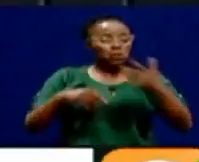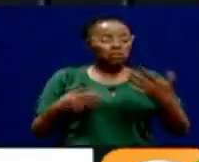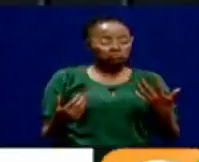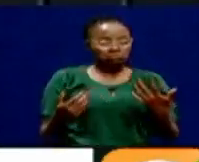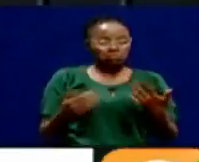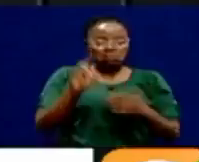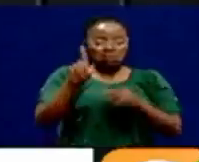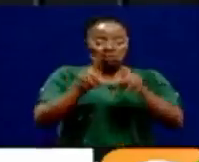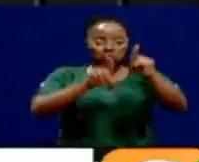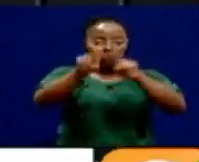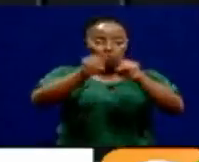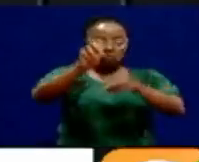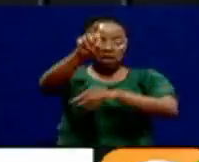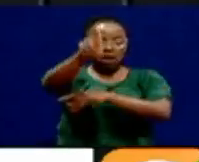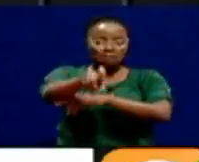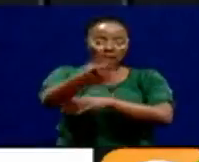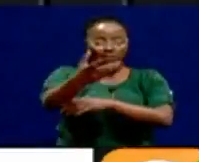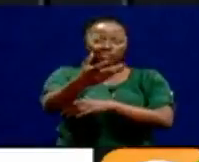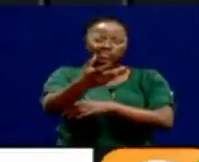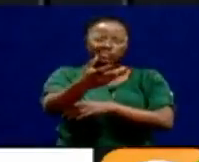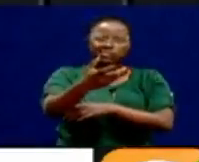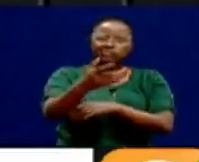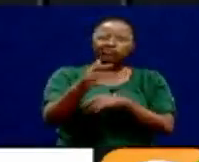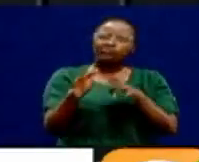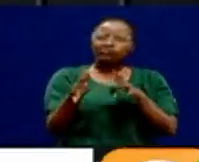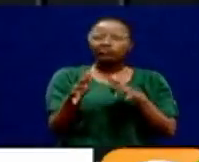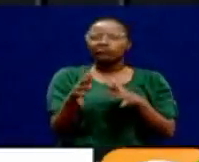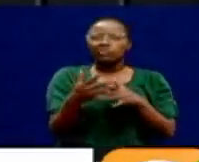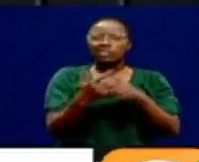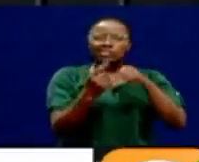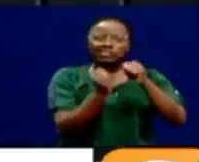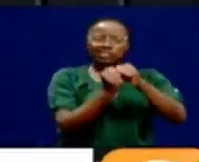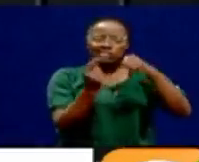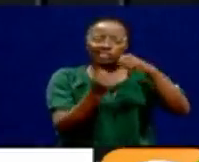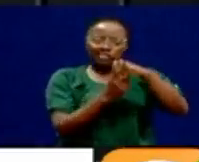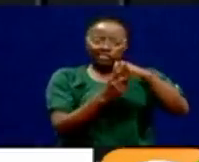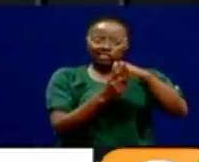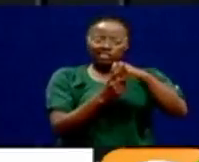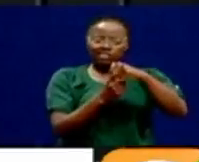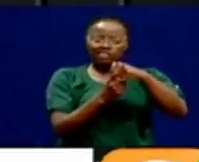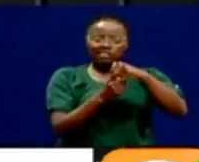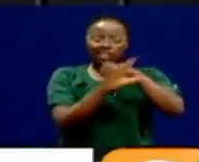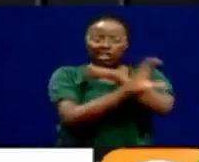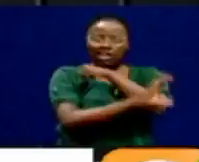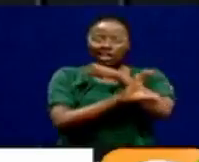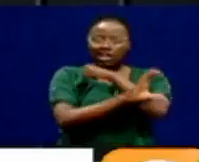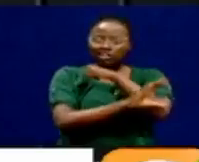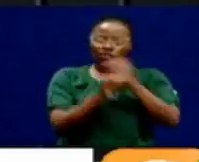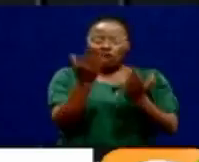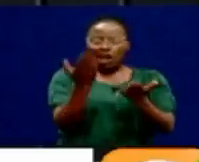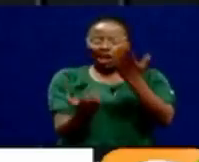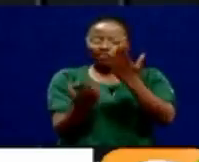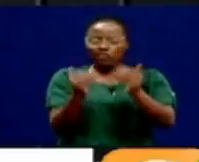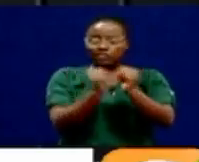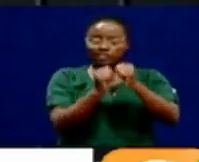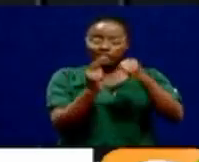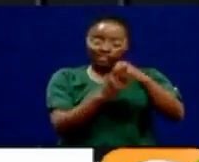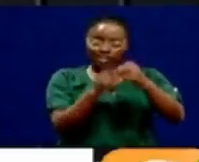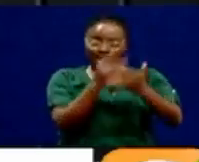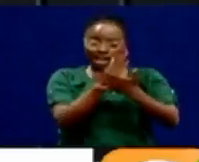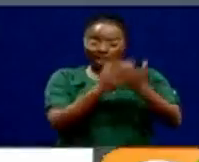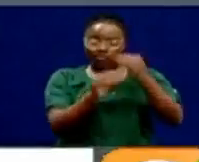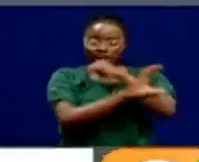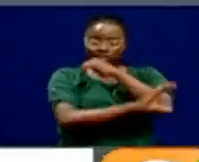will have to travel at a rate of 16 and a half countries, or average, 16 and a